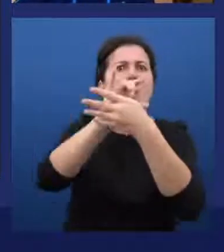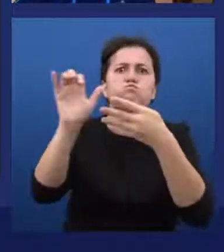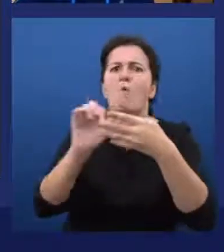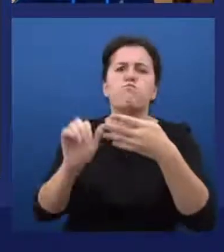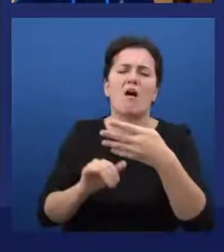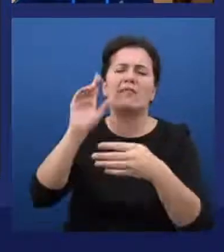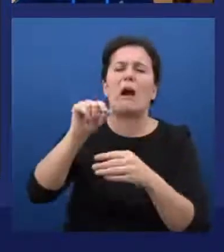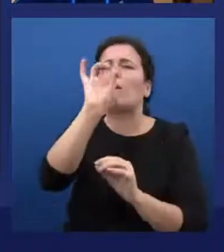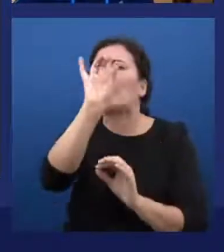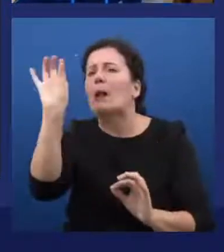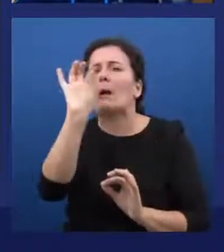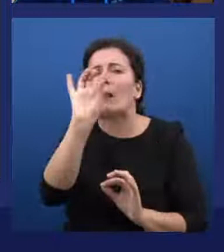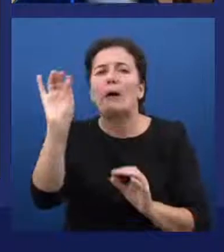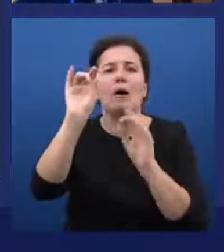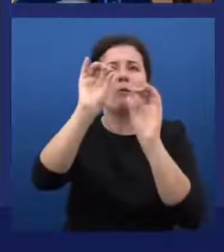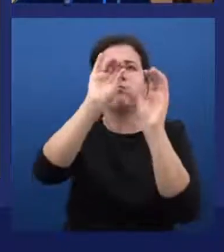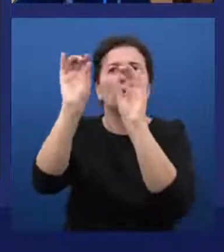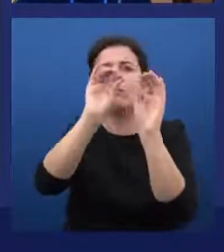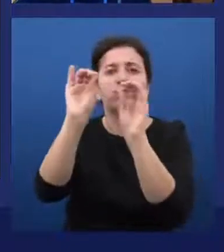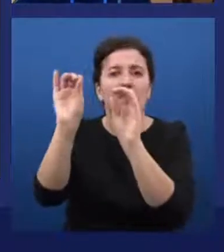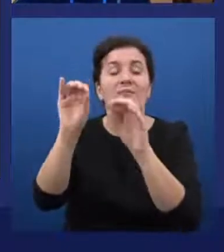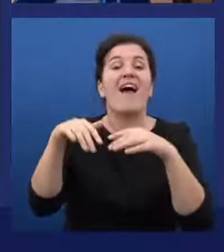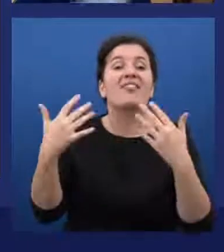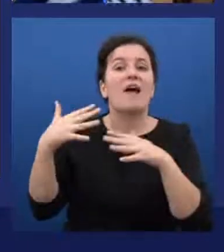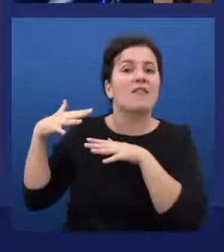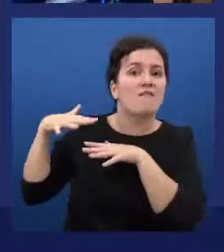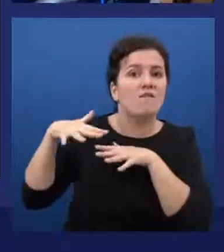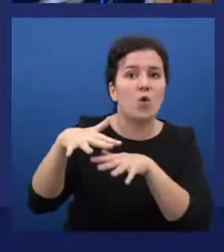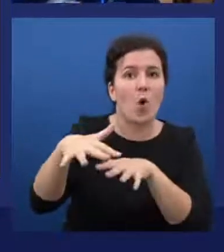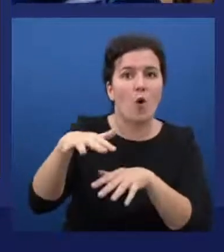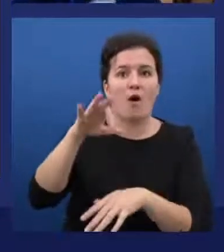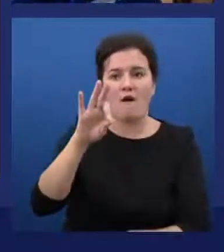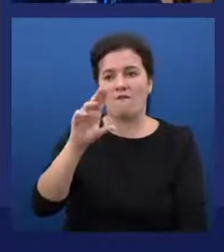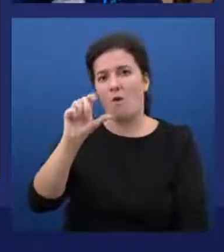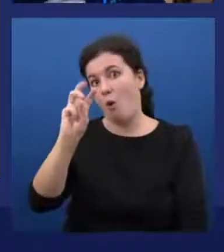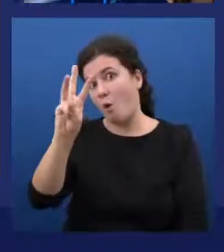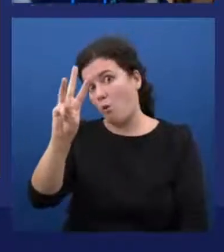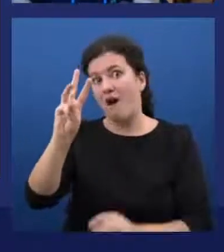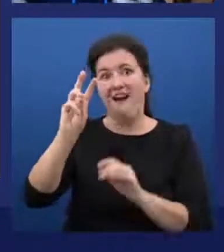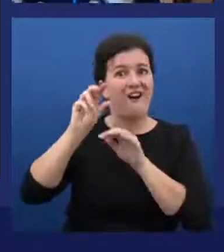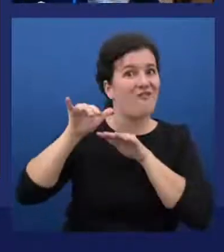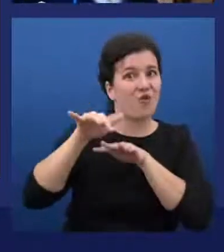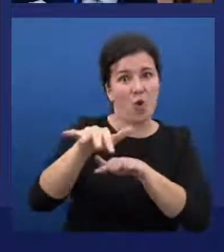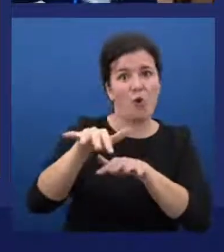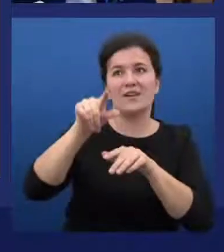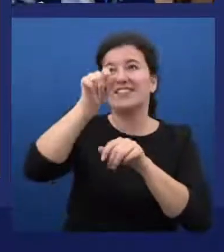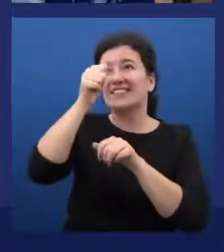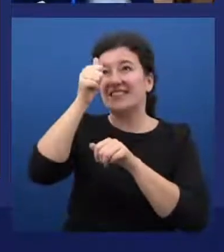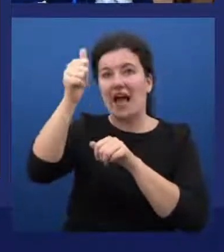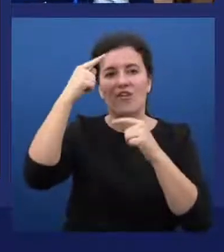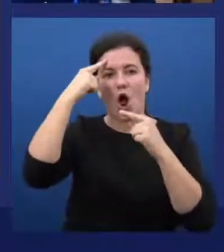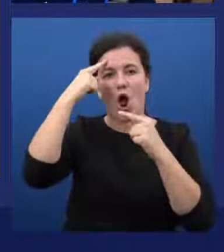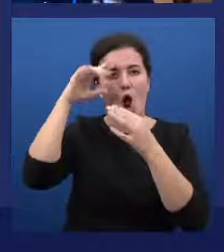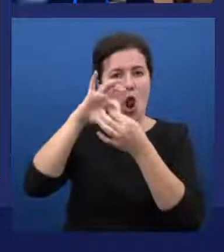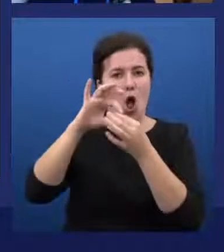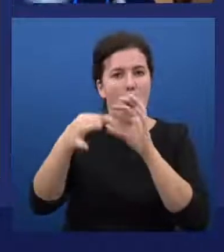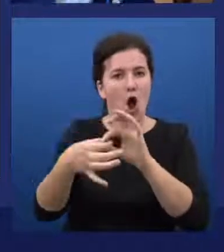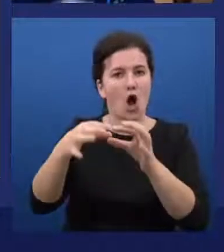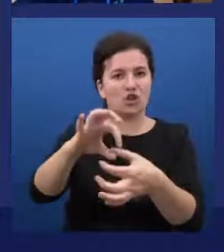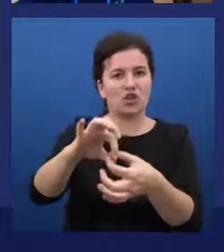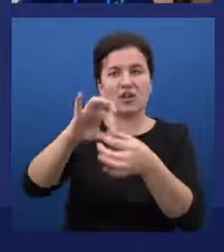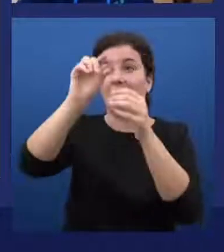you use flow, and then the flow will take this logic. So you basically write out, or you drag out